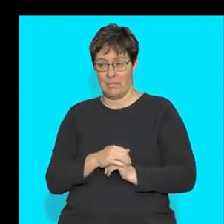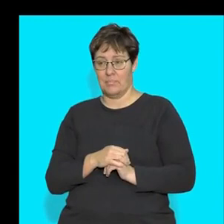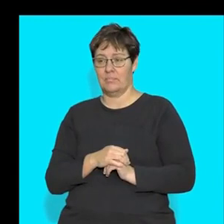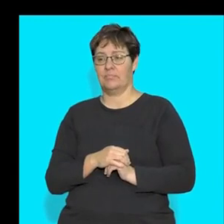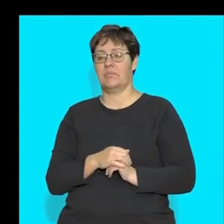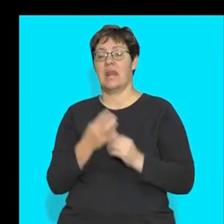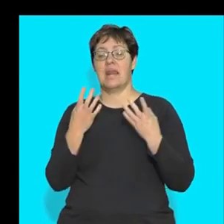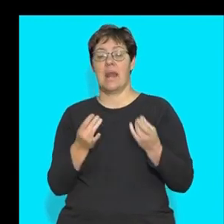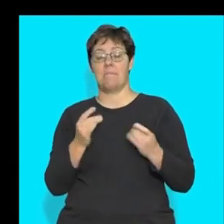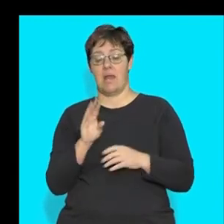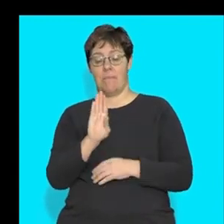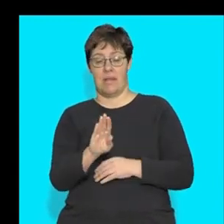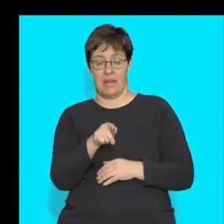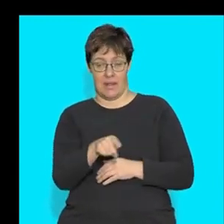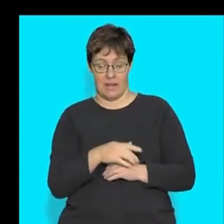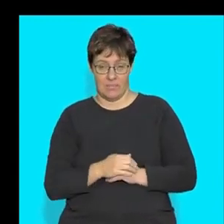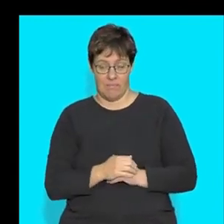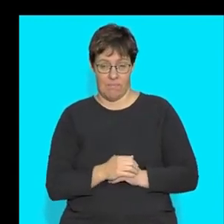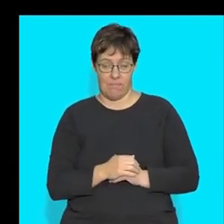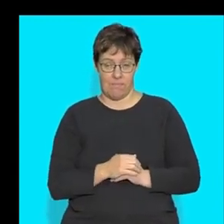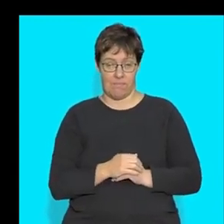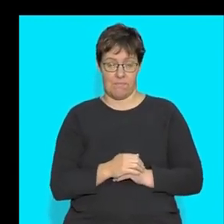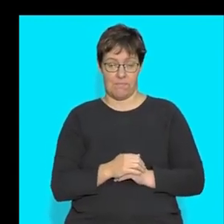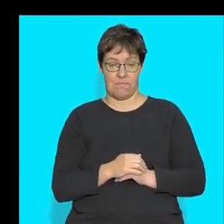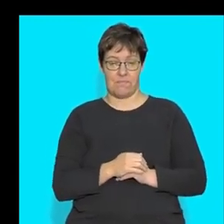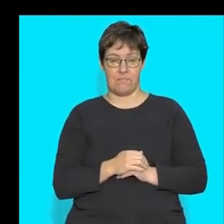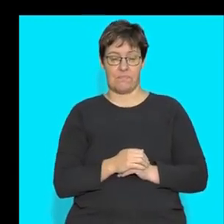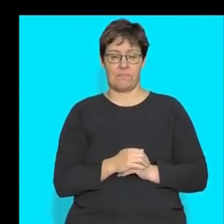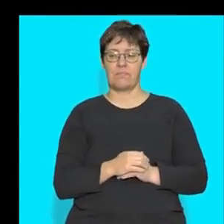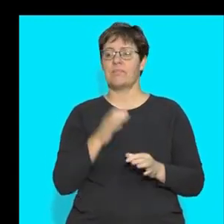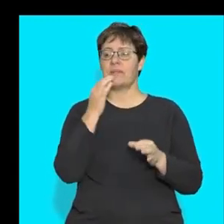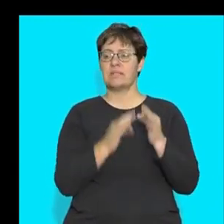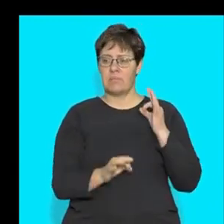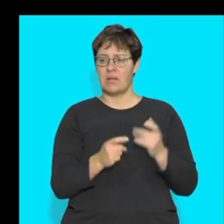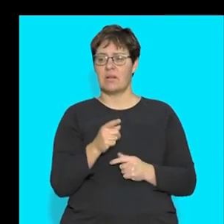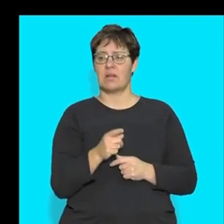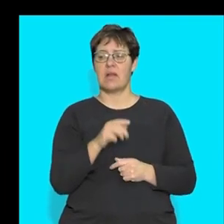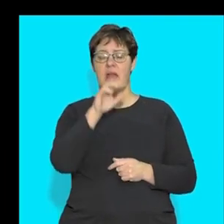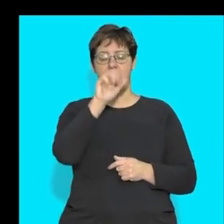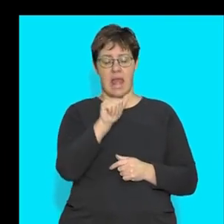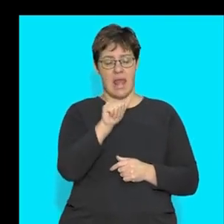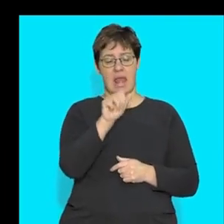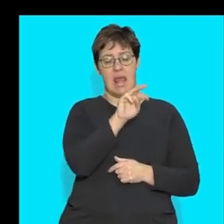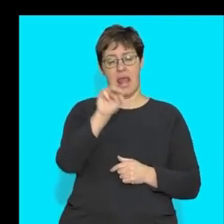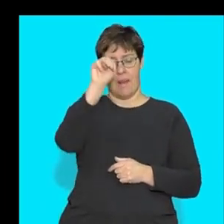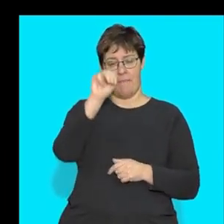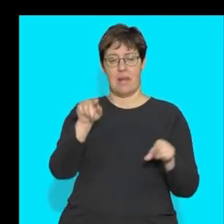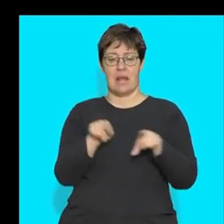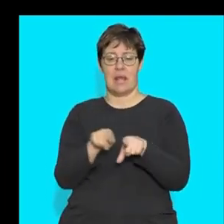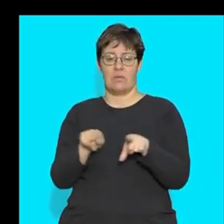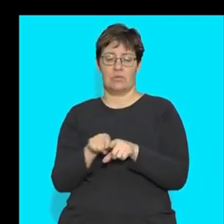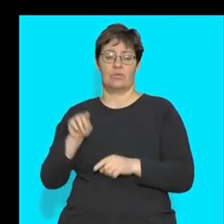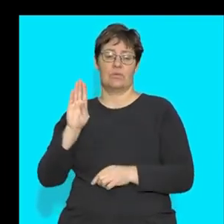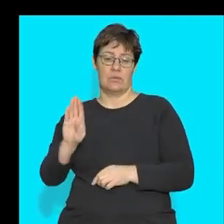and then my number is the b, right? So in simple terms, this will be a to the exponent of m